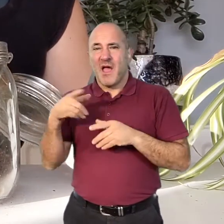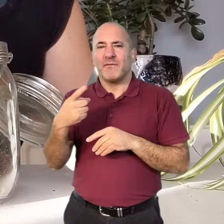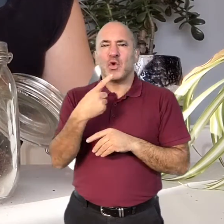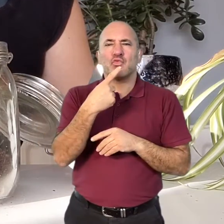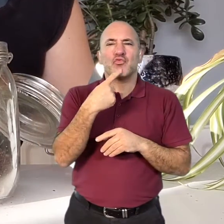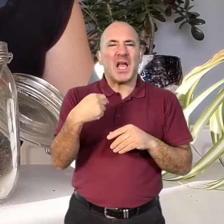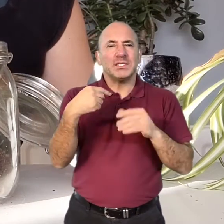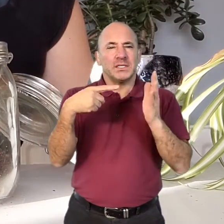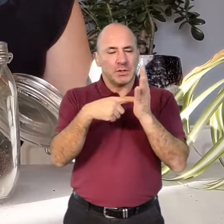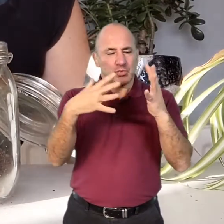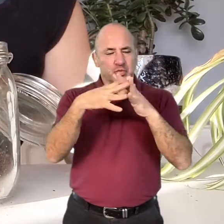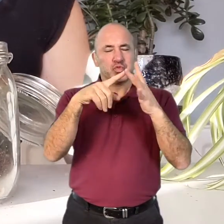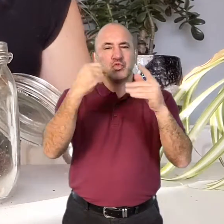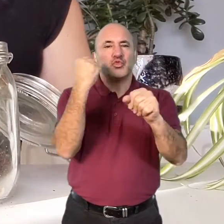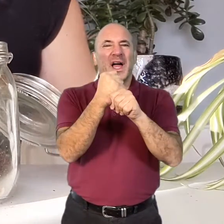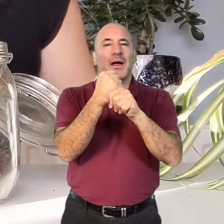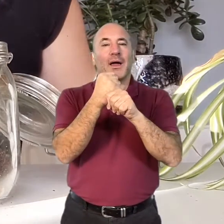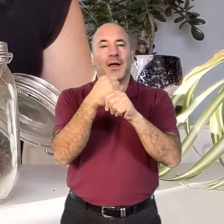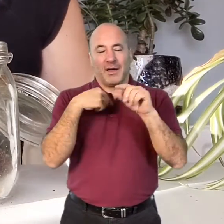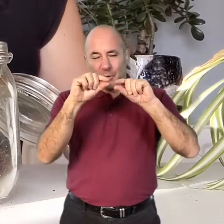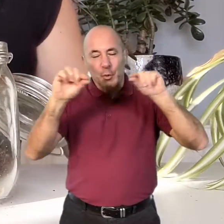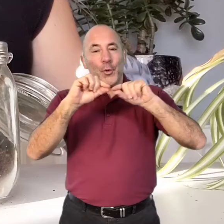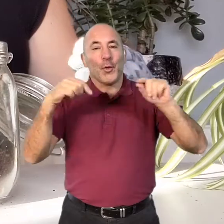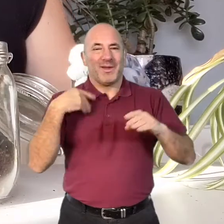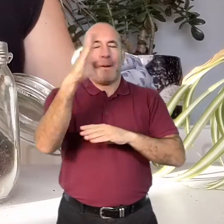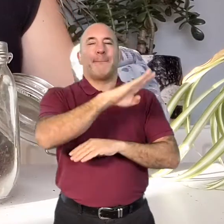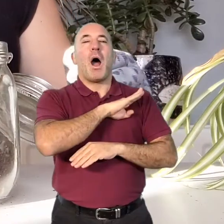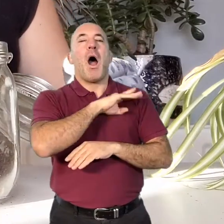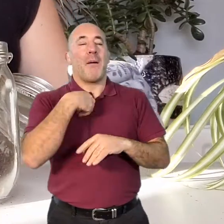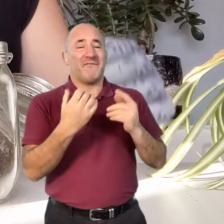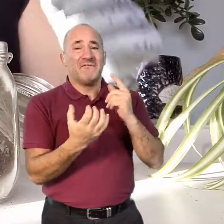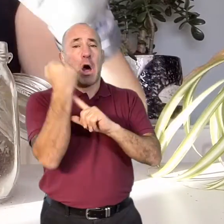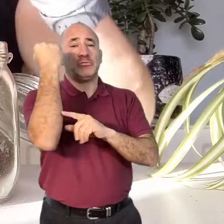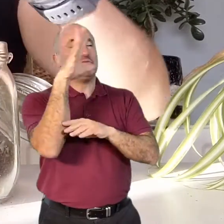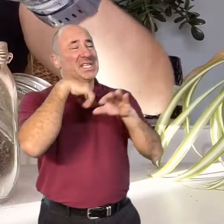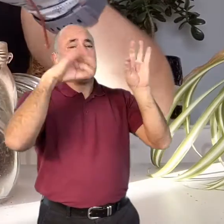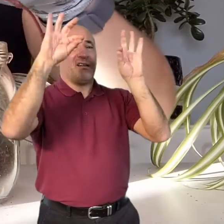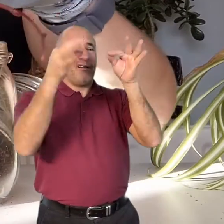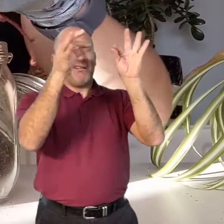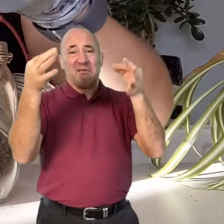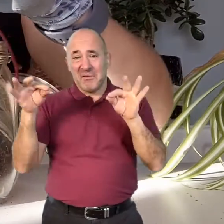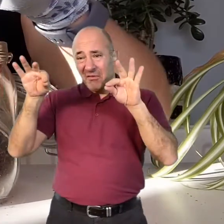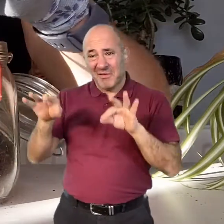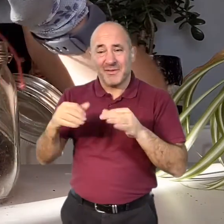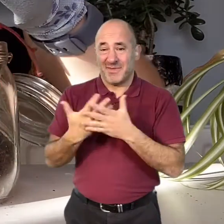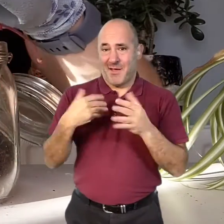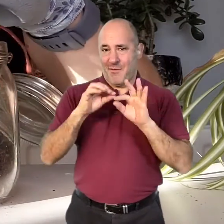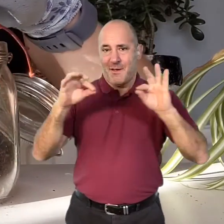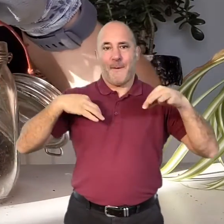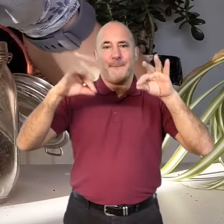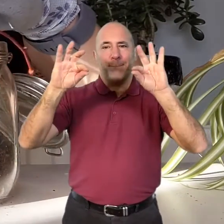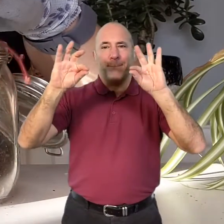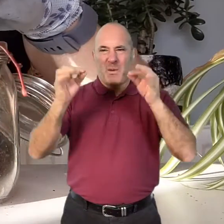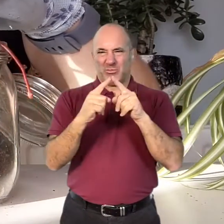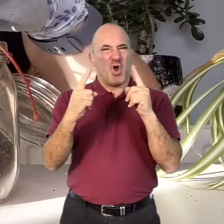found or bits of plants. So I'm just adding some of these long red twigs that